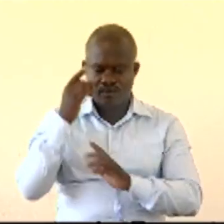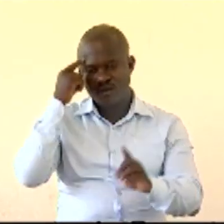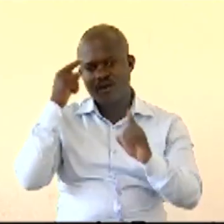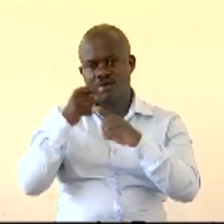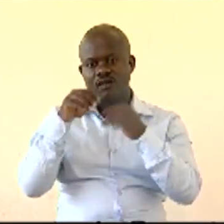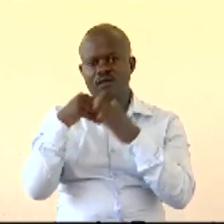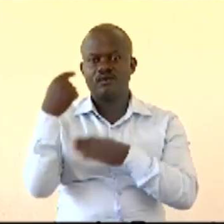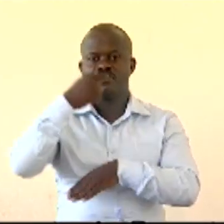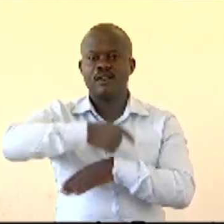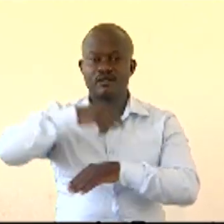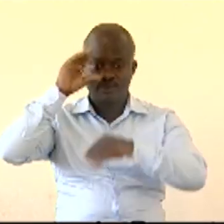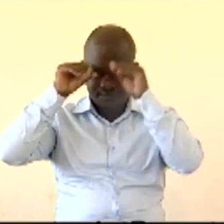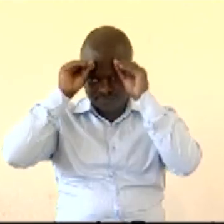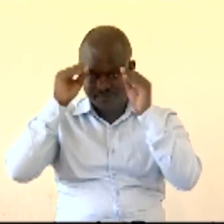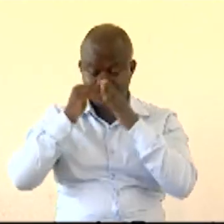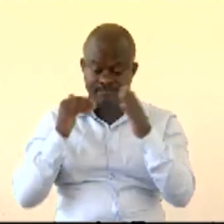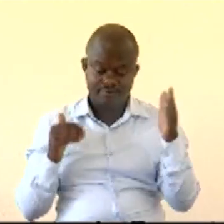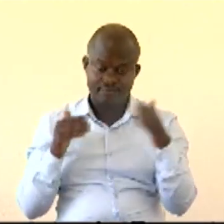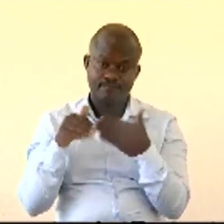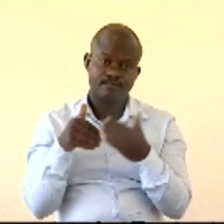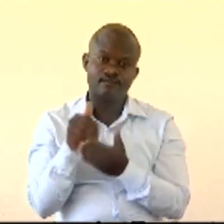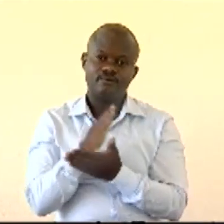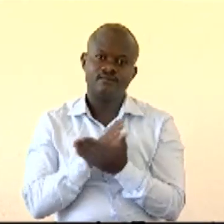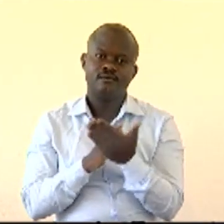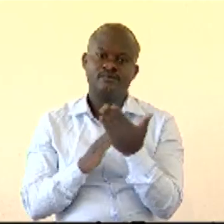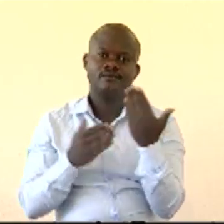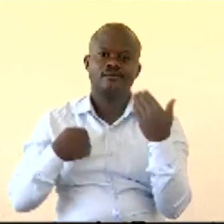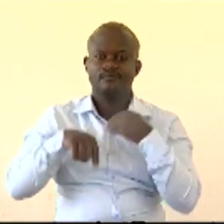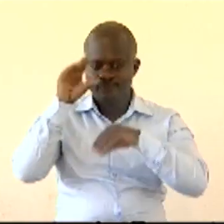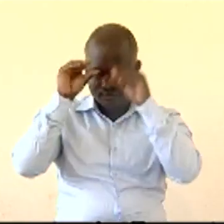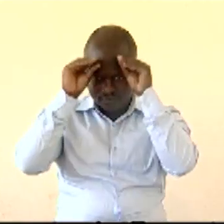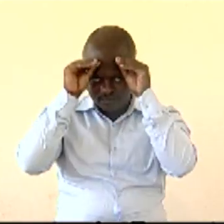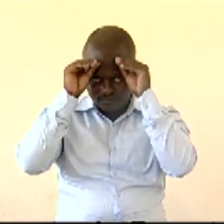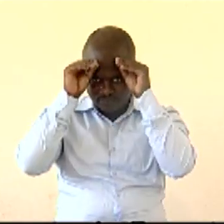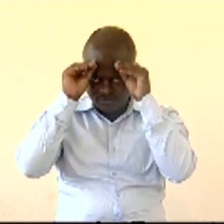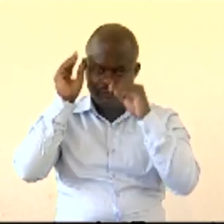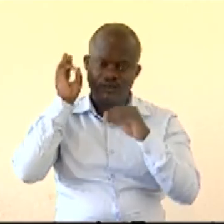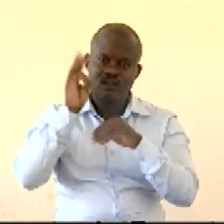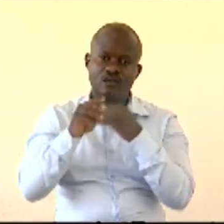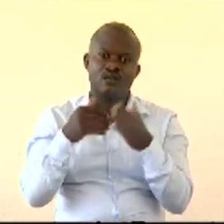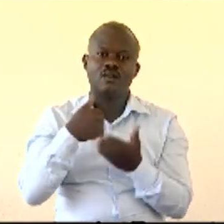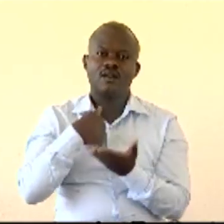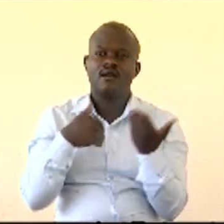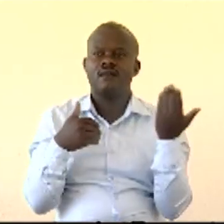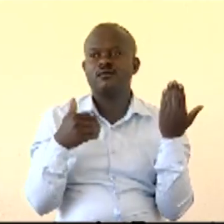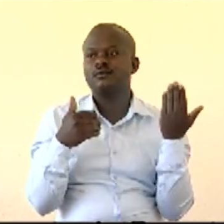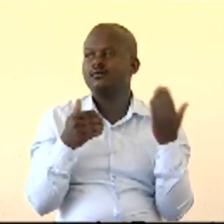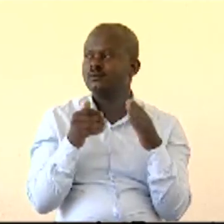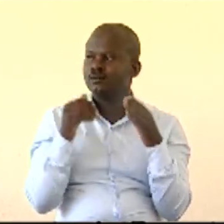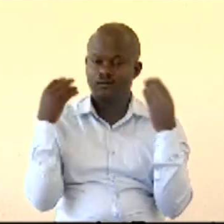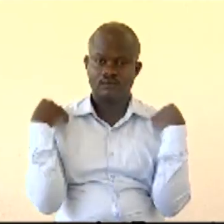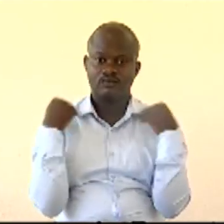lesson. And before diving deep in the lesson, we will have a revision exercise